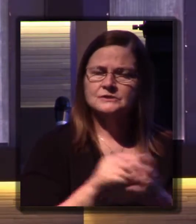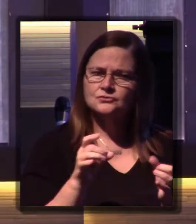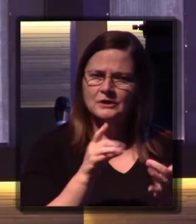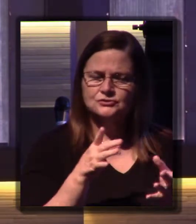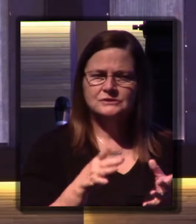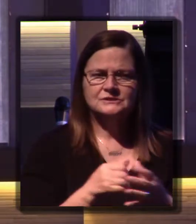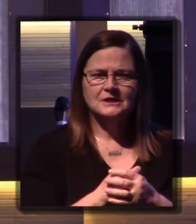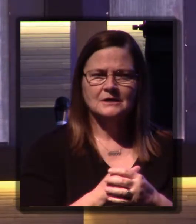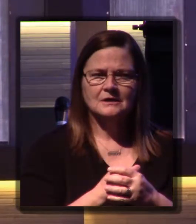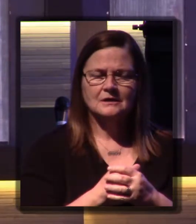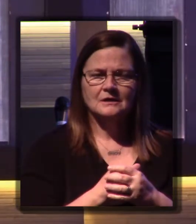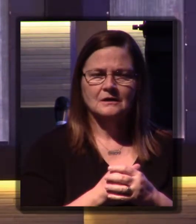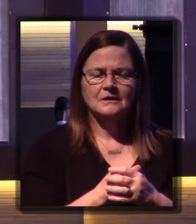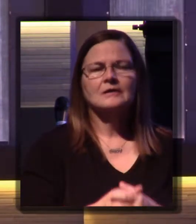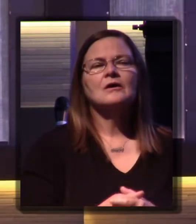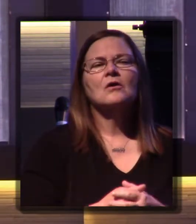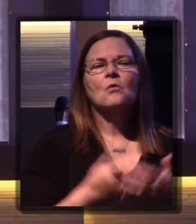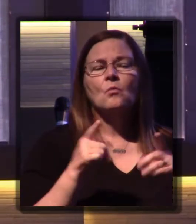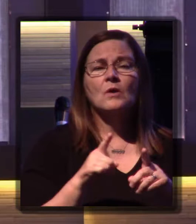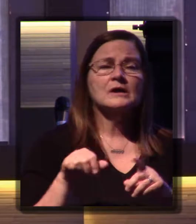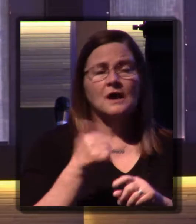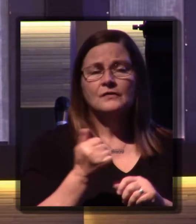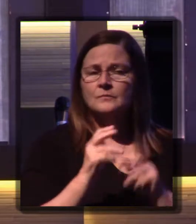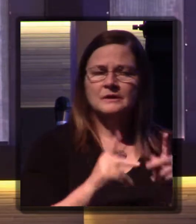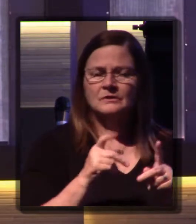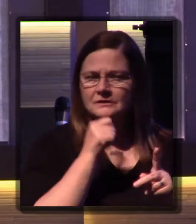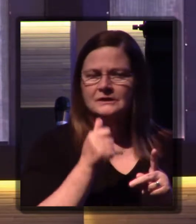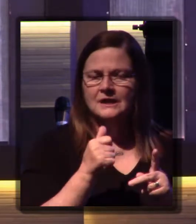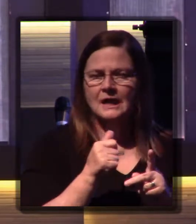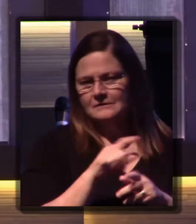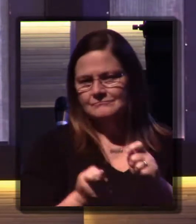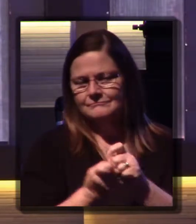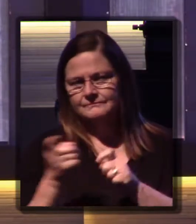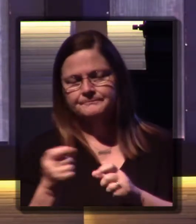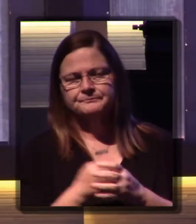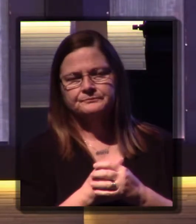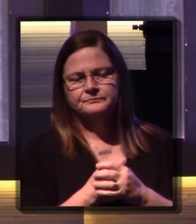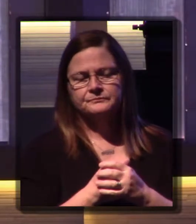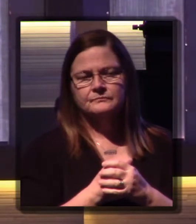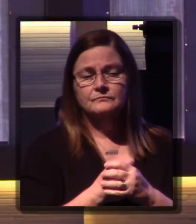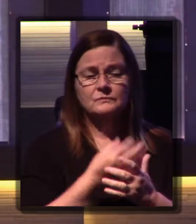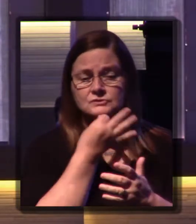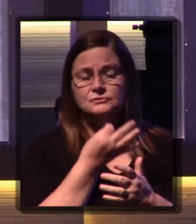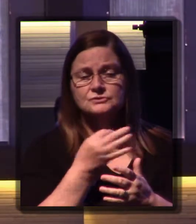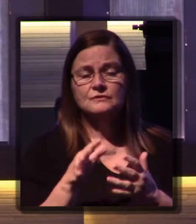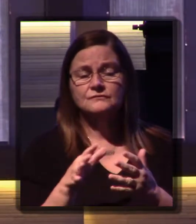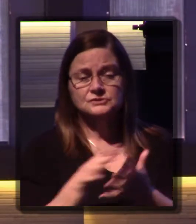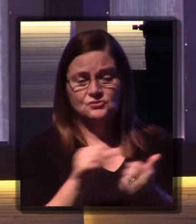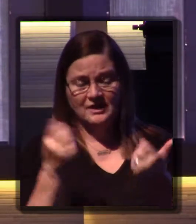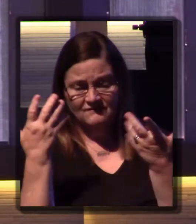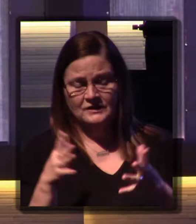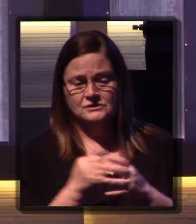deal with when others did not deal treacherously with him." And then he goes, he says, "As soon as you had